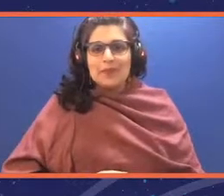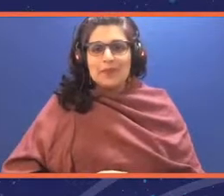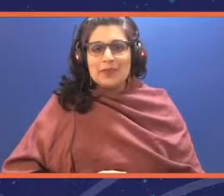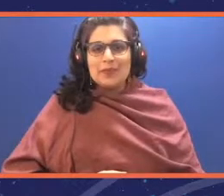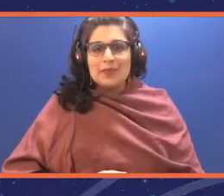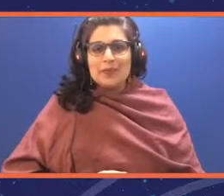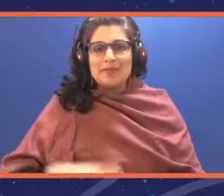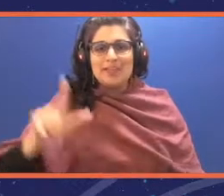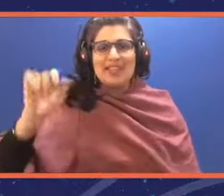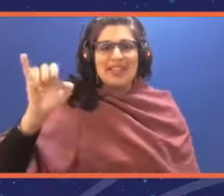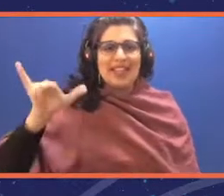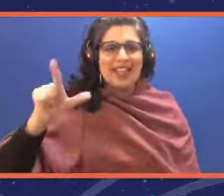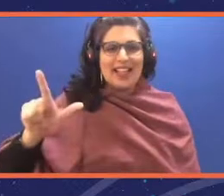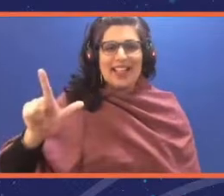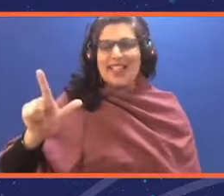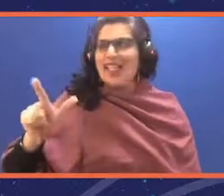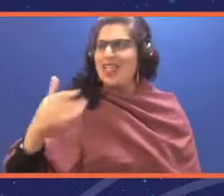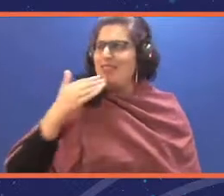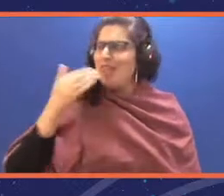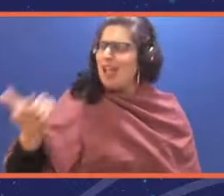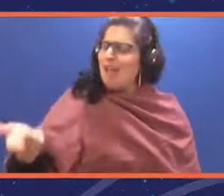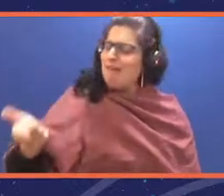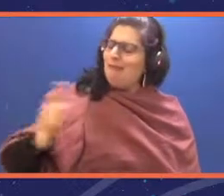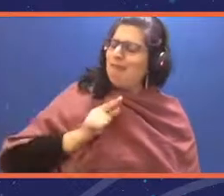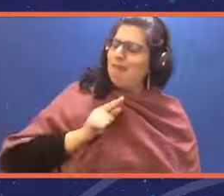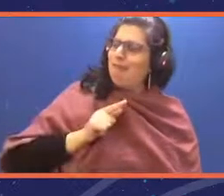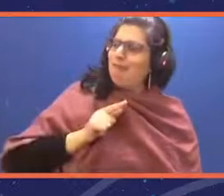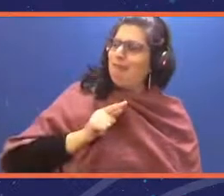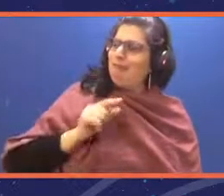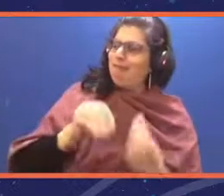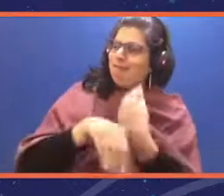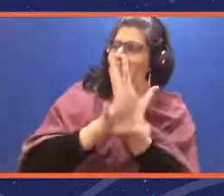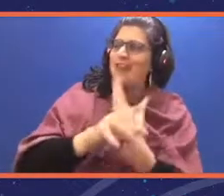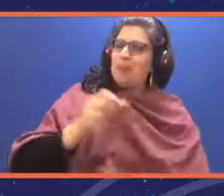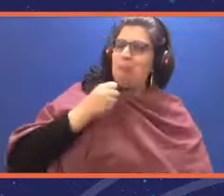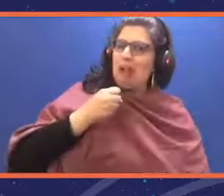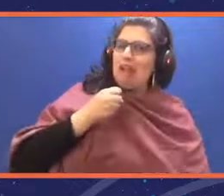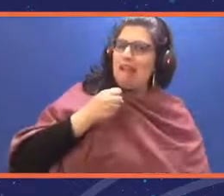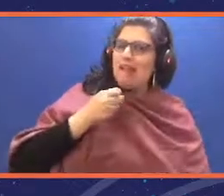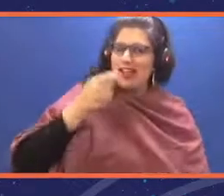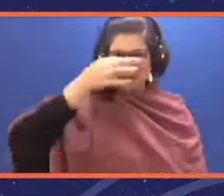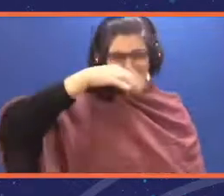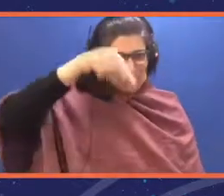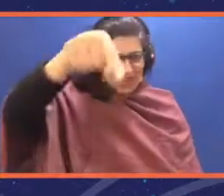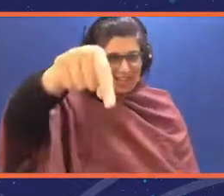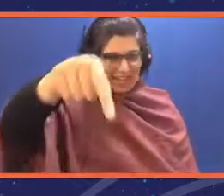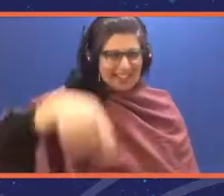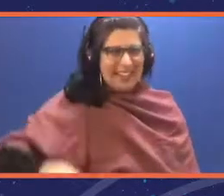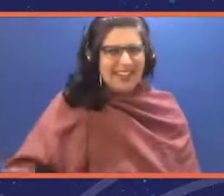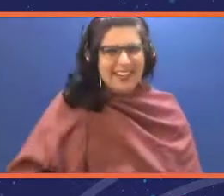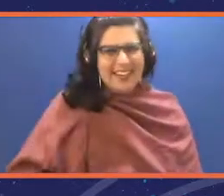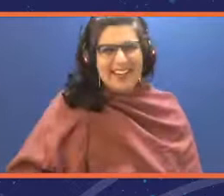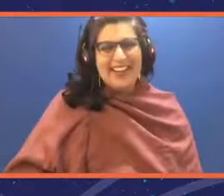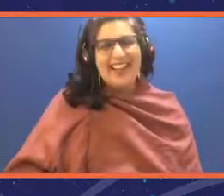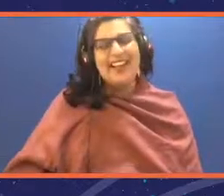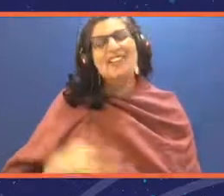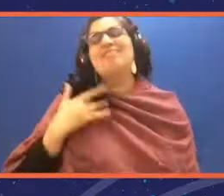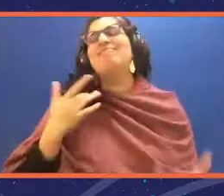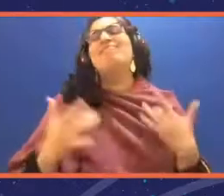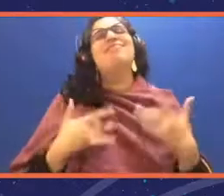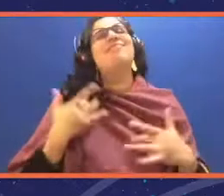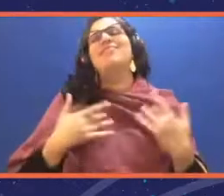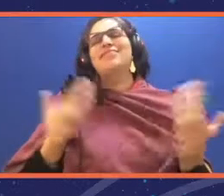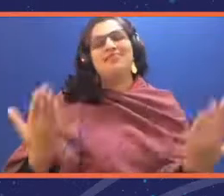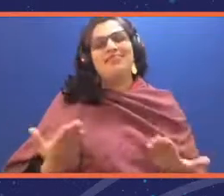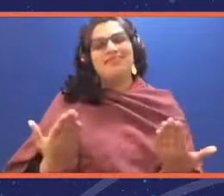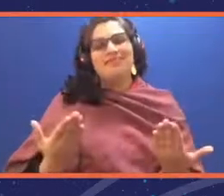Thanks for passing that mic, Trey, that virtual mic, aka your across from me mic. I'm super excited to be here. We just keep saying we're